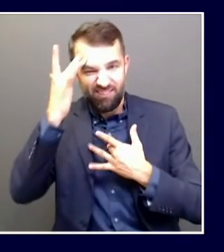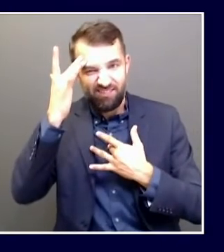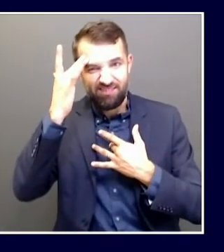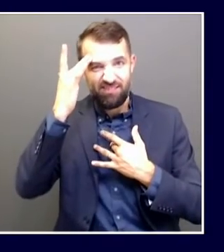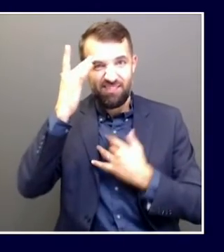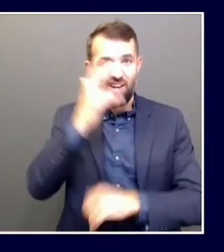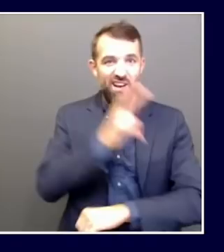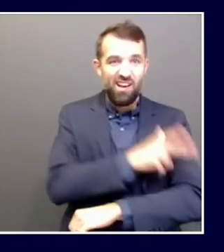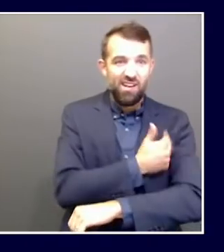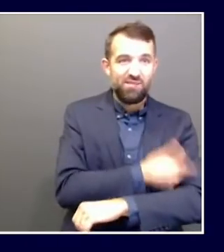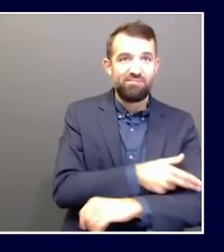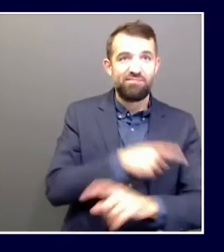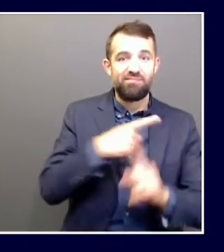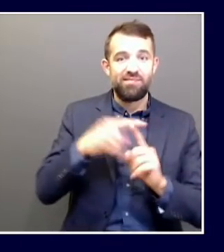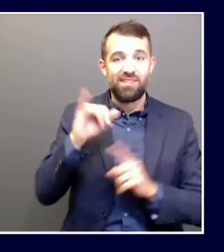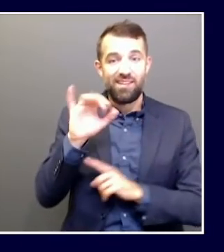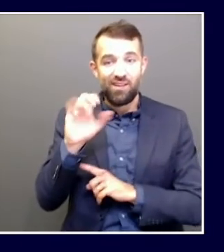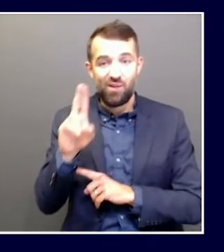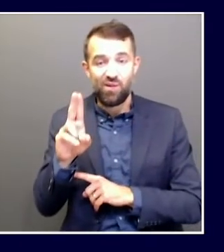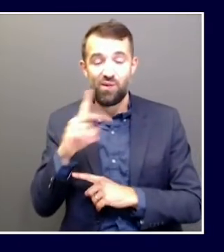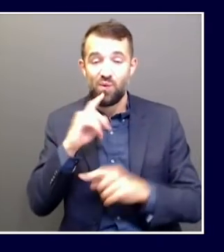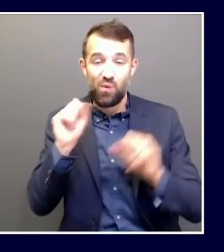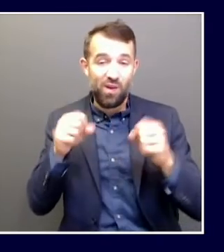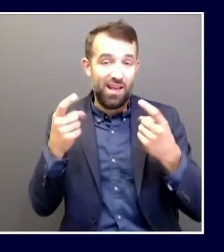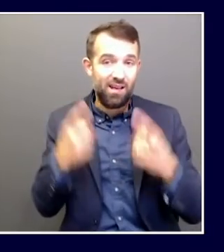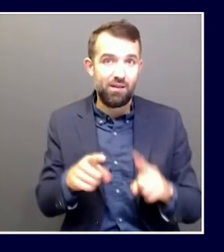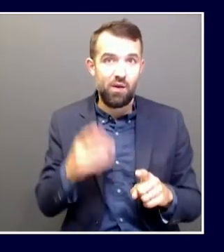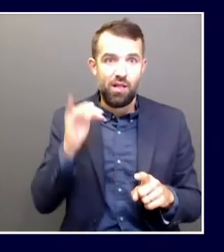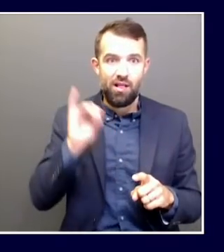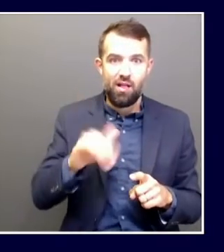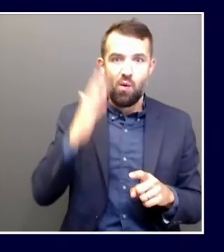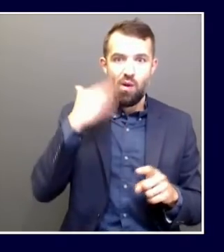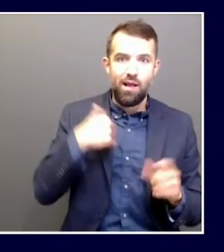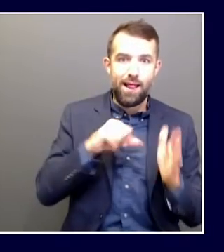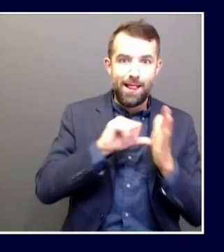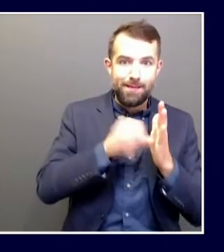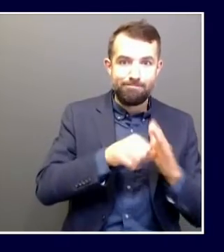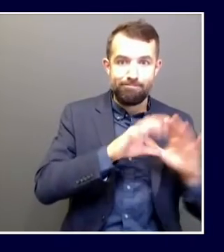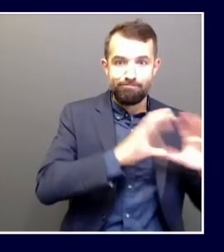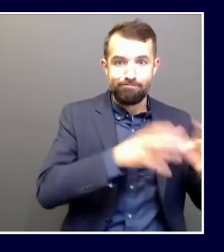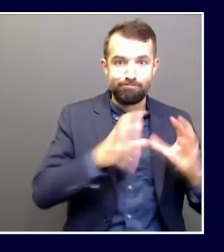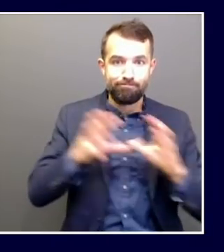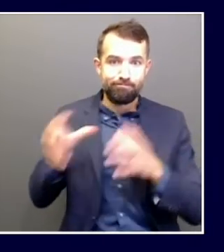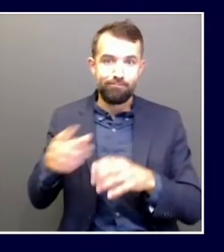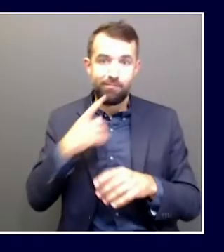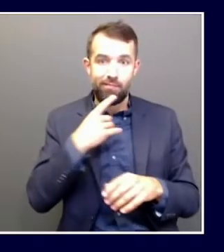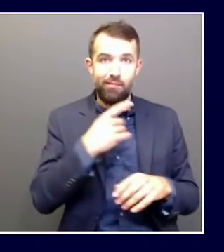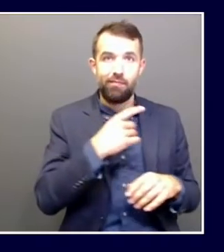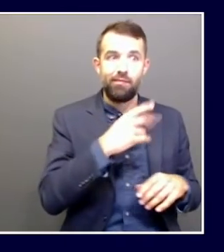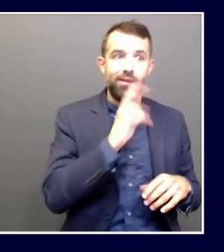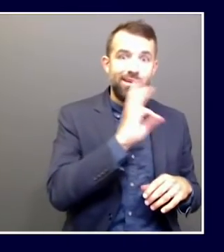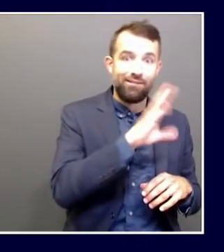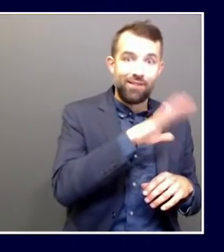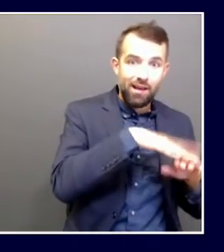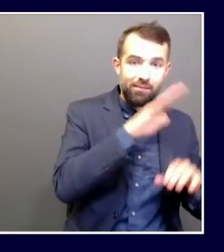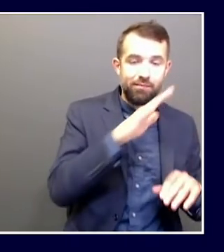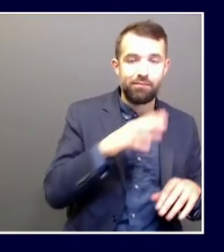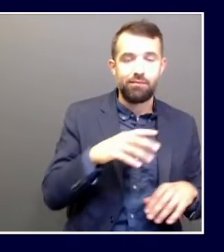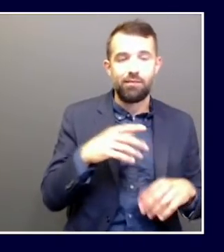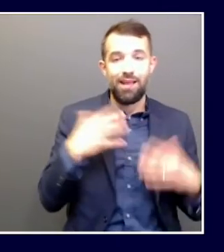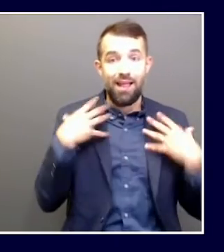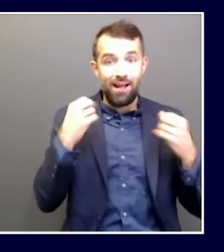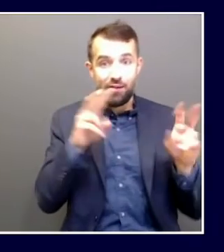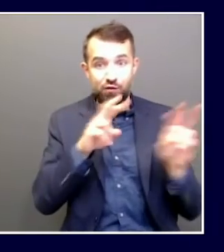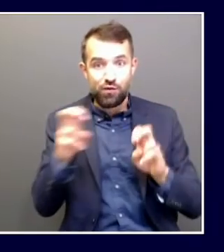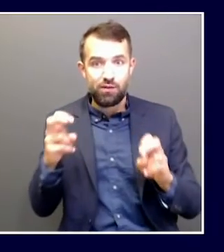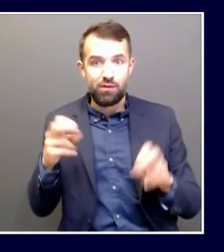those with underlying medical conditions, or those whose job or occupation puts them in the line of the virus, getting a booster is